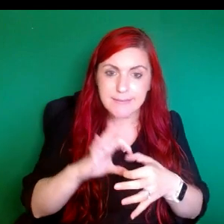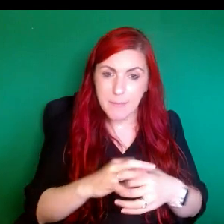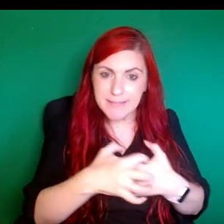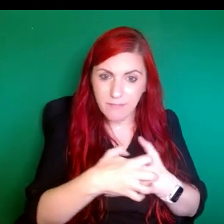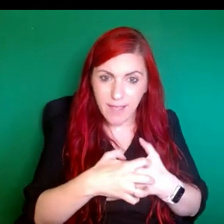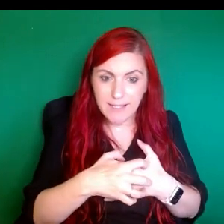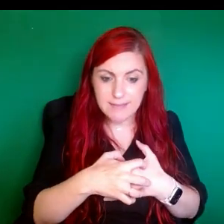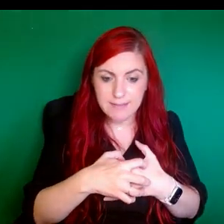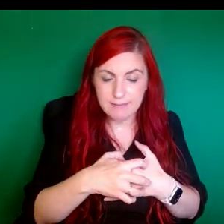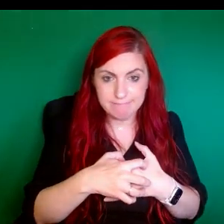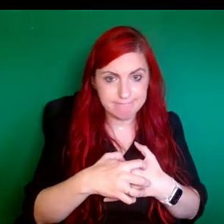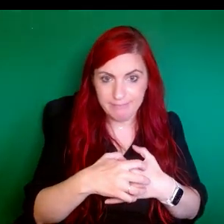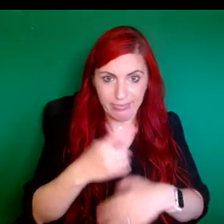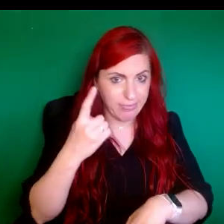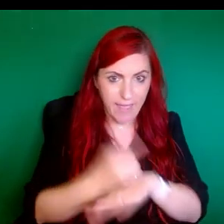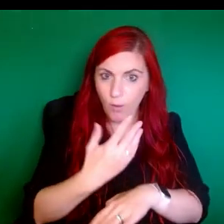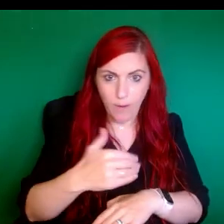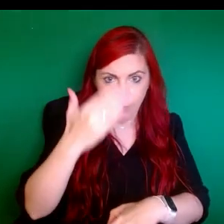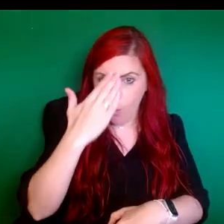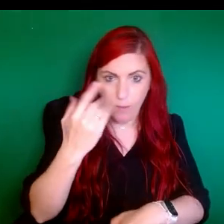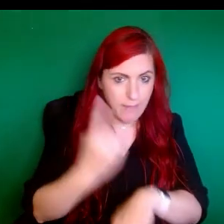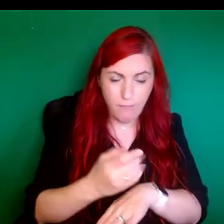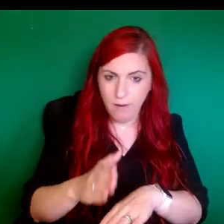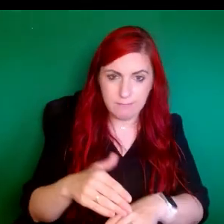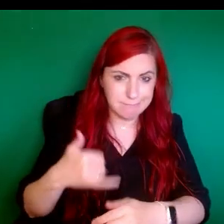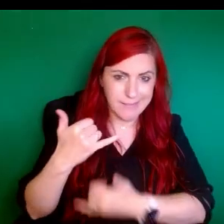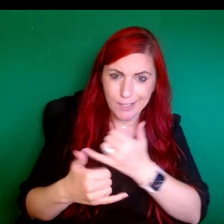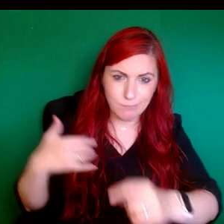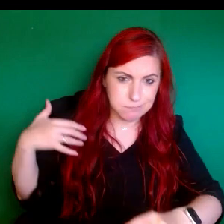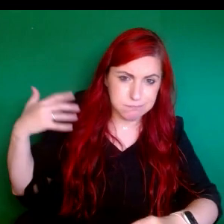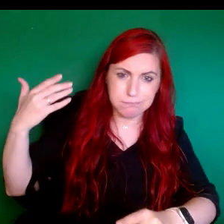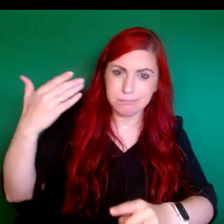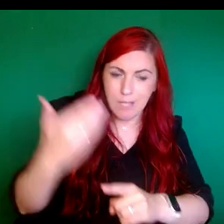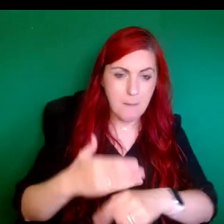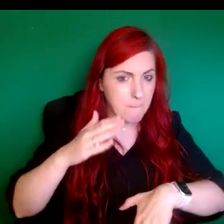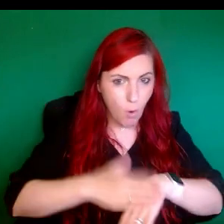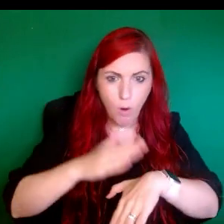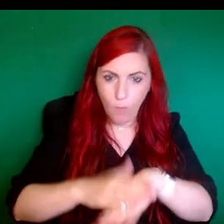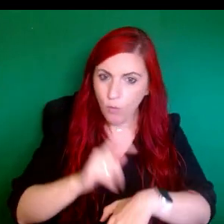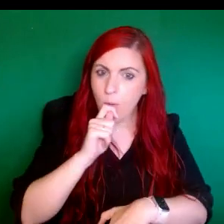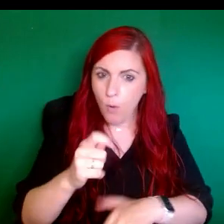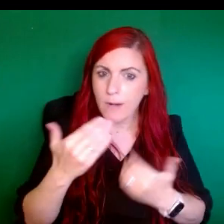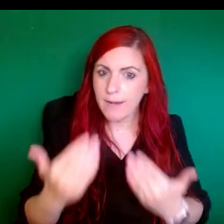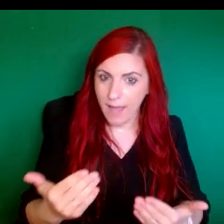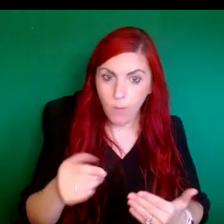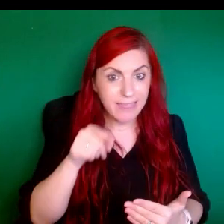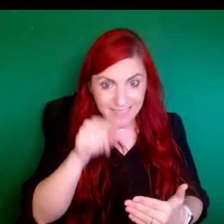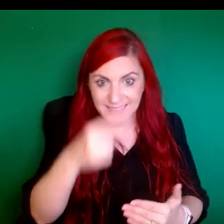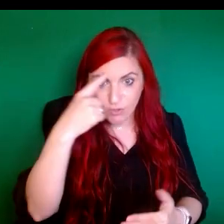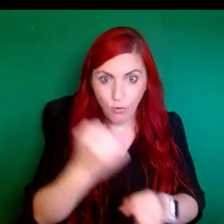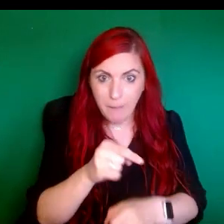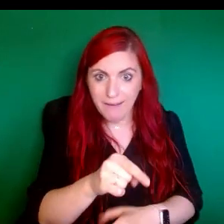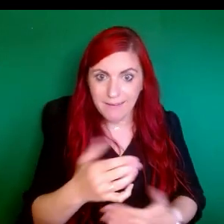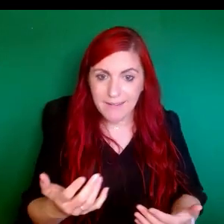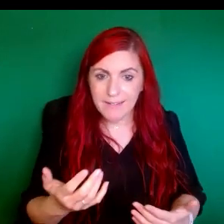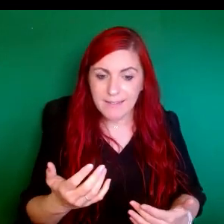trauma. Domestic violence is something that has existed for a very long time. More and more people are coming forward now.